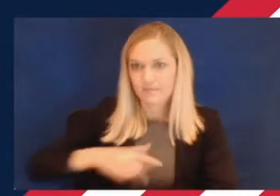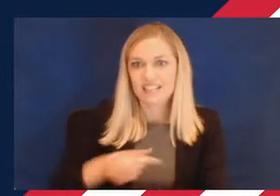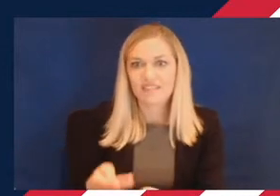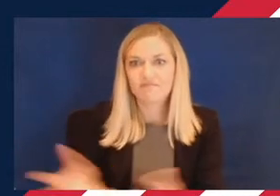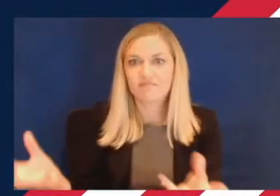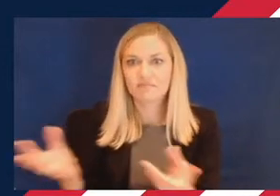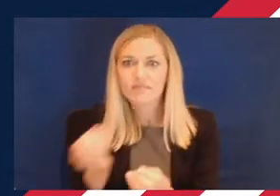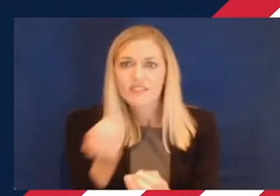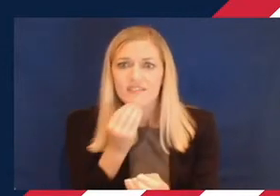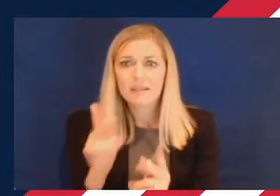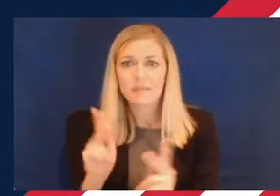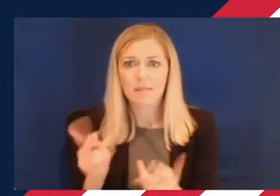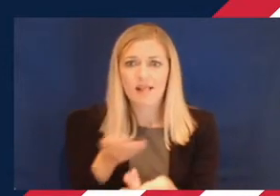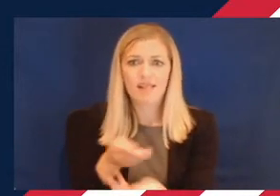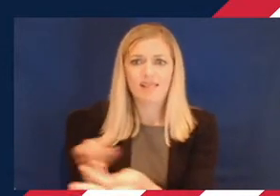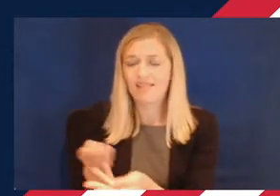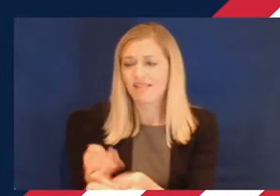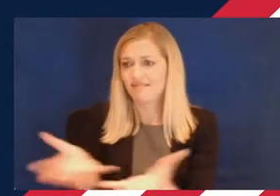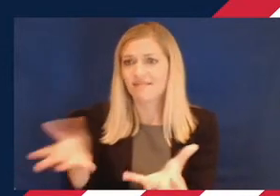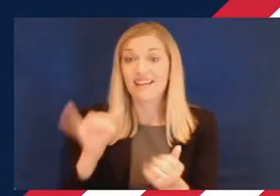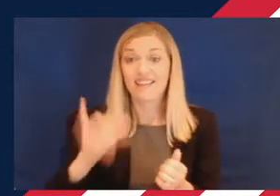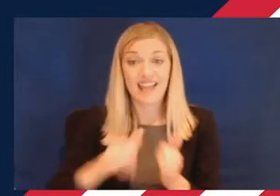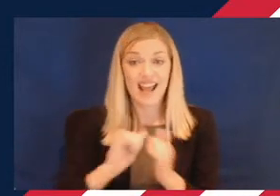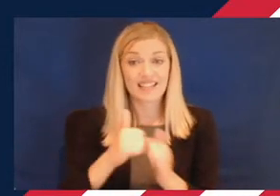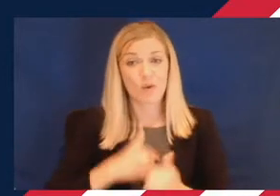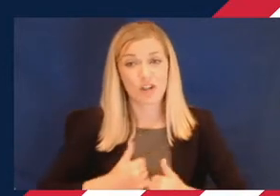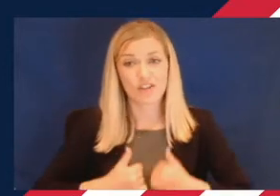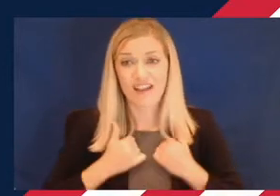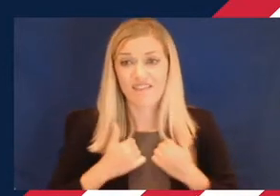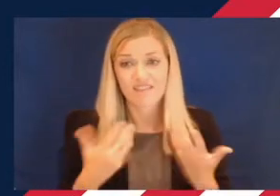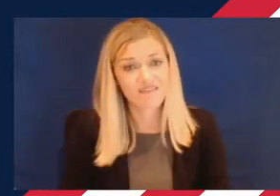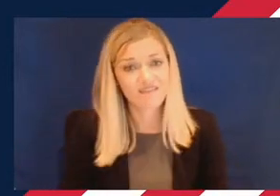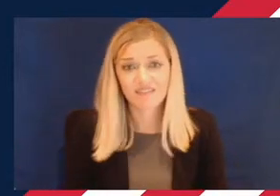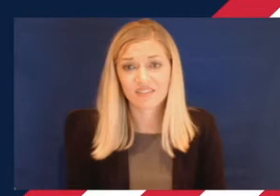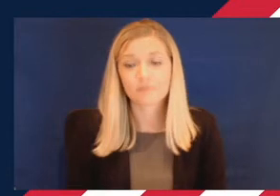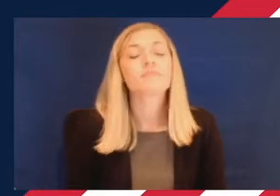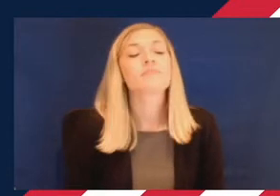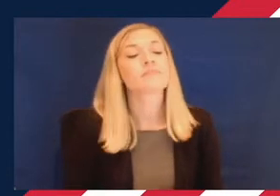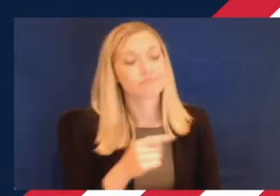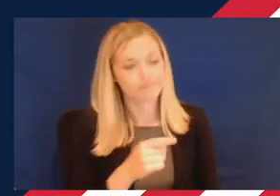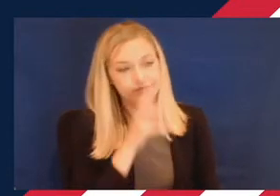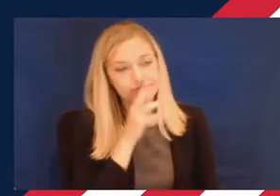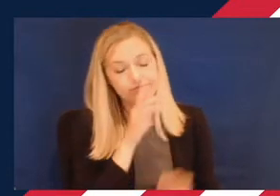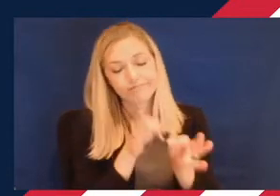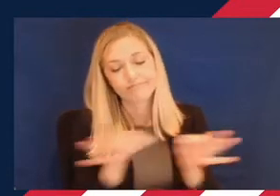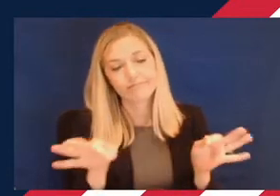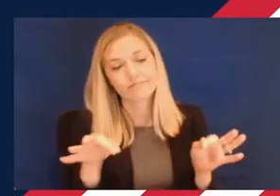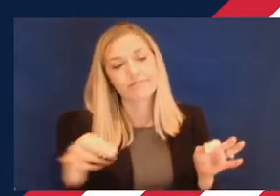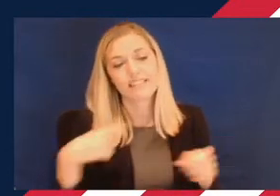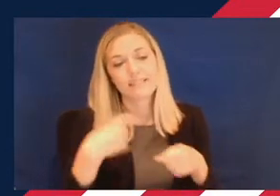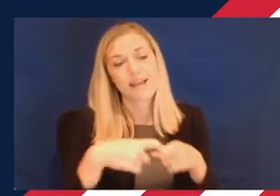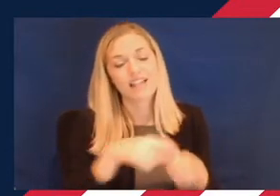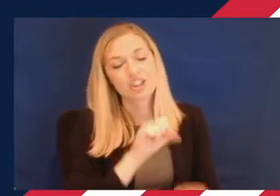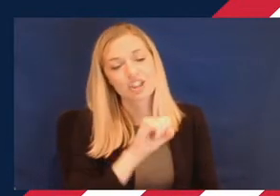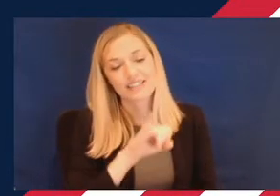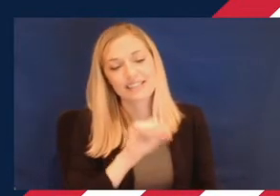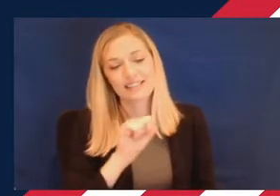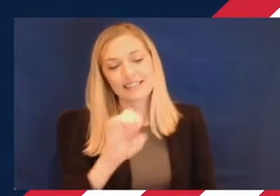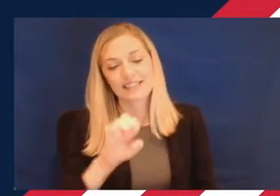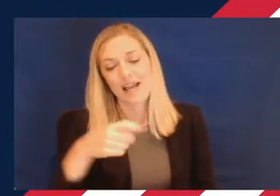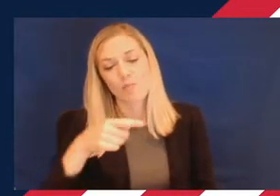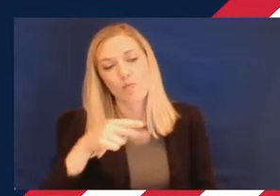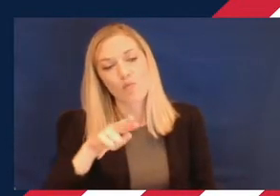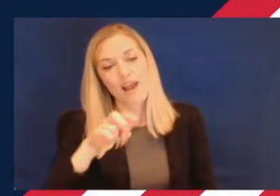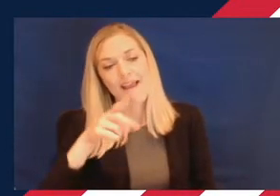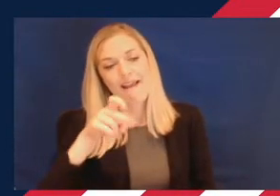survived. Well, thank you. Sí se puede, and I listened, and we'll work on it. So thank you for sharing your